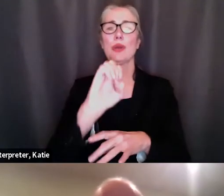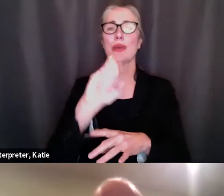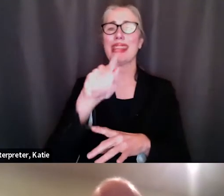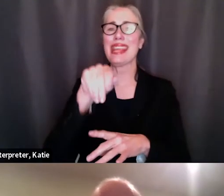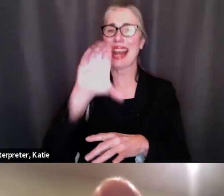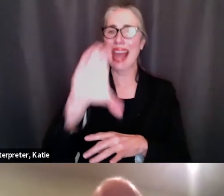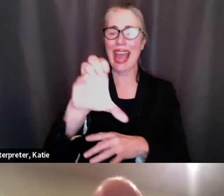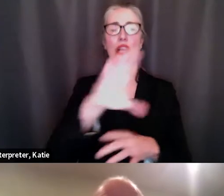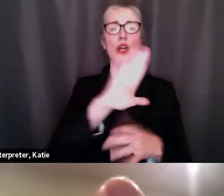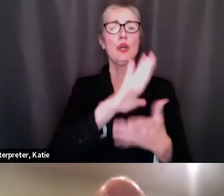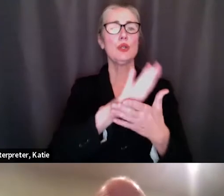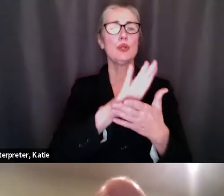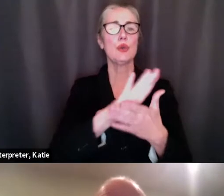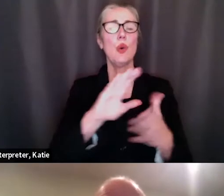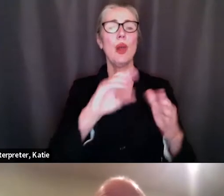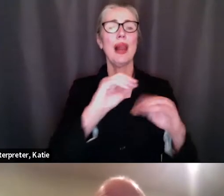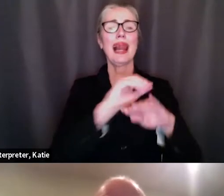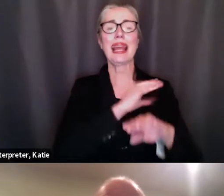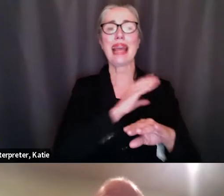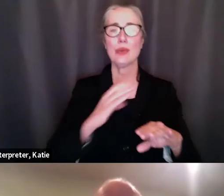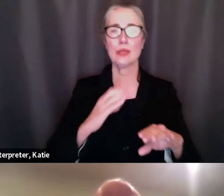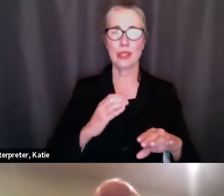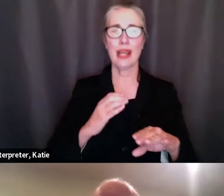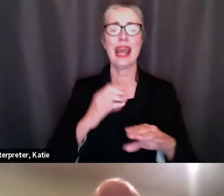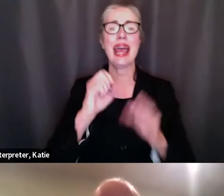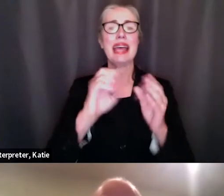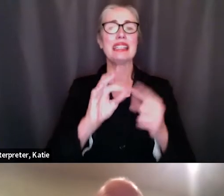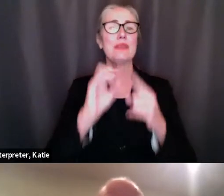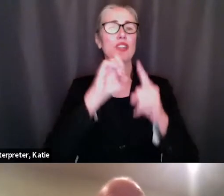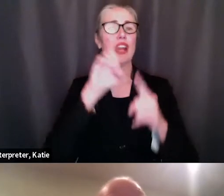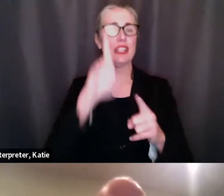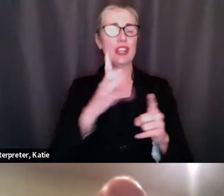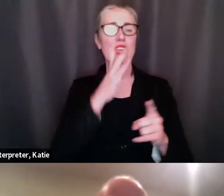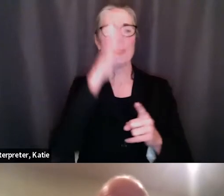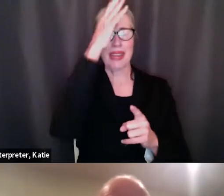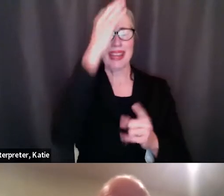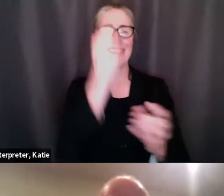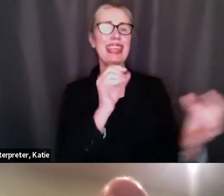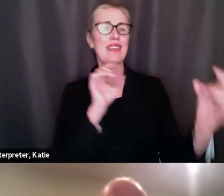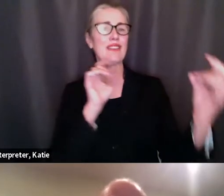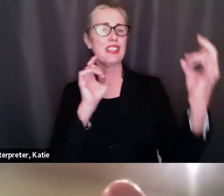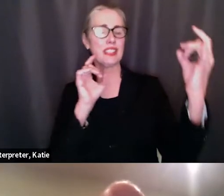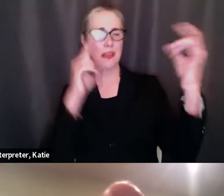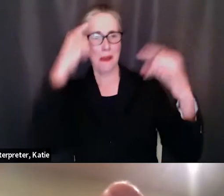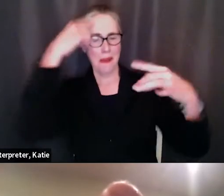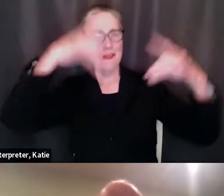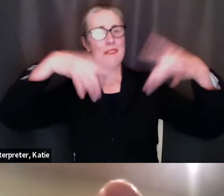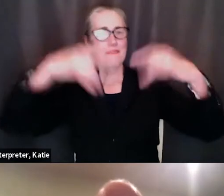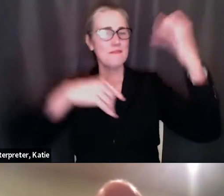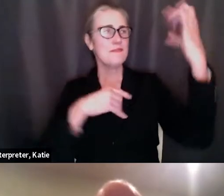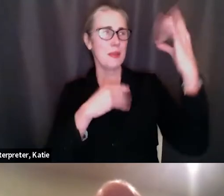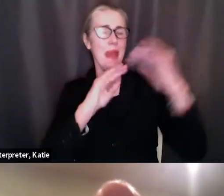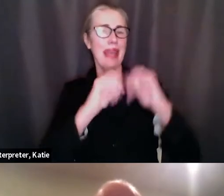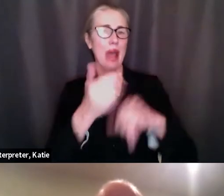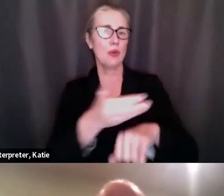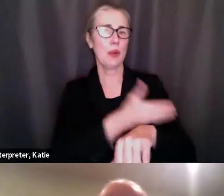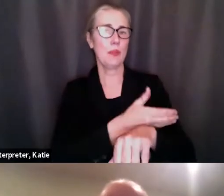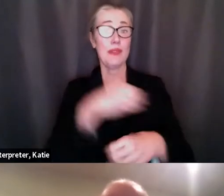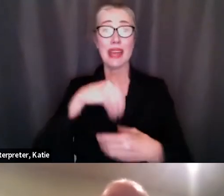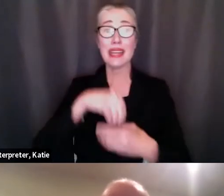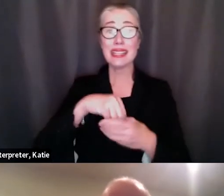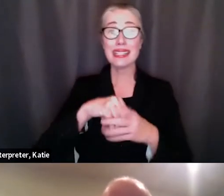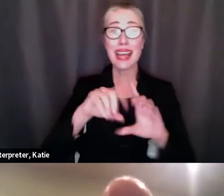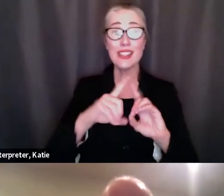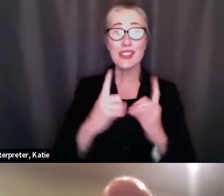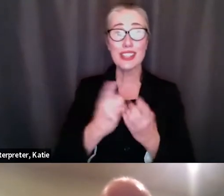special education parents and student council groups to get good feedback on how to improve we also have internal support from our district